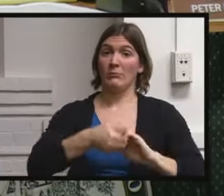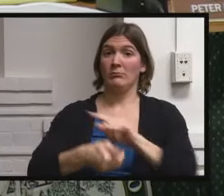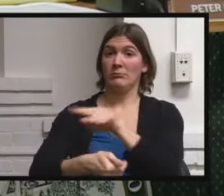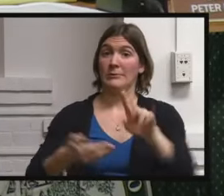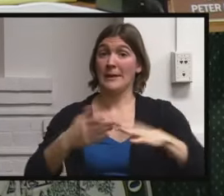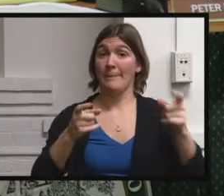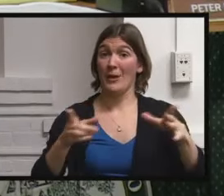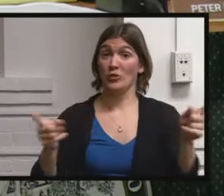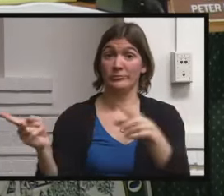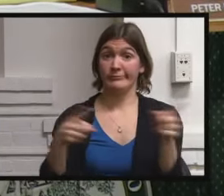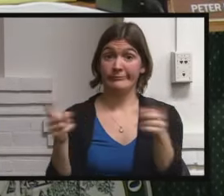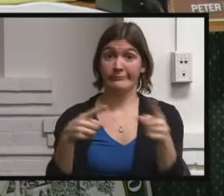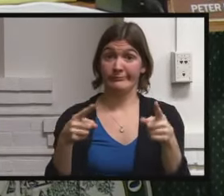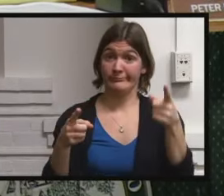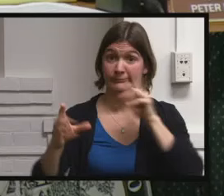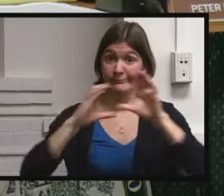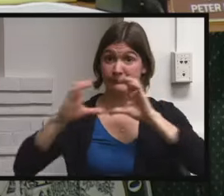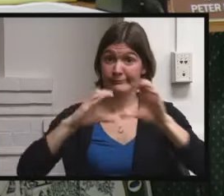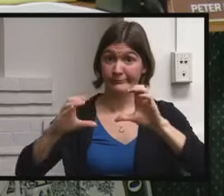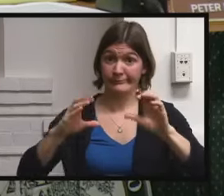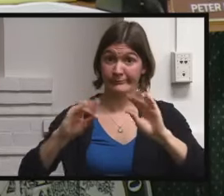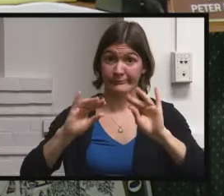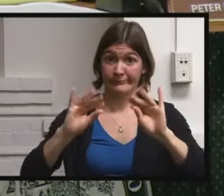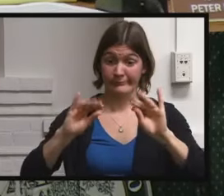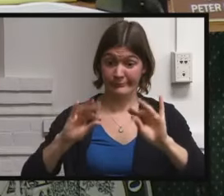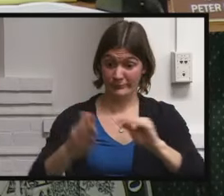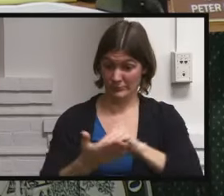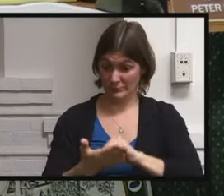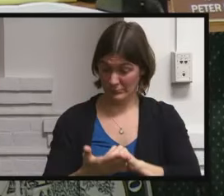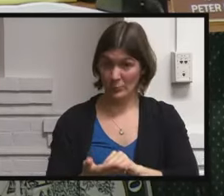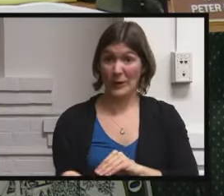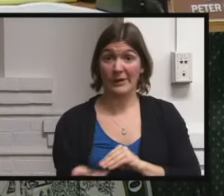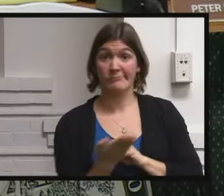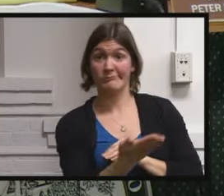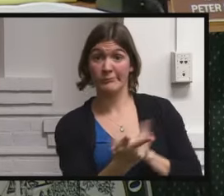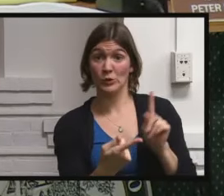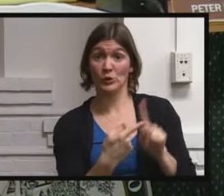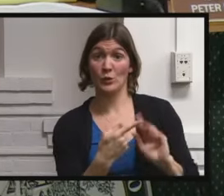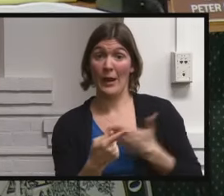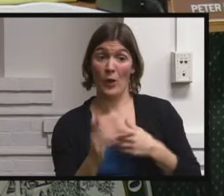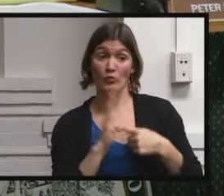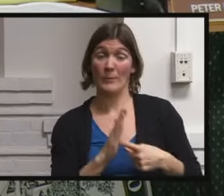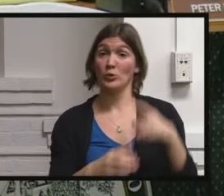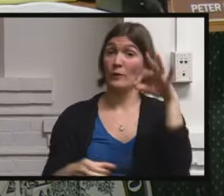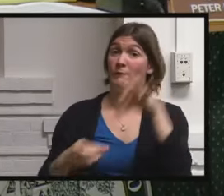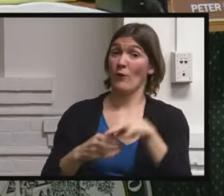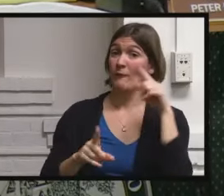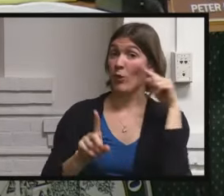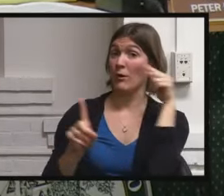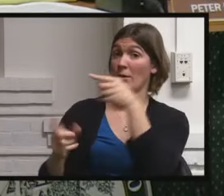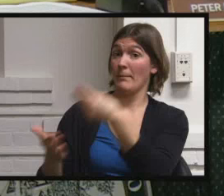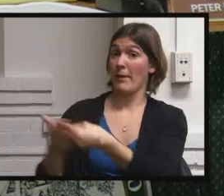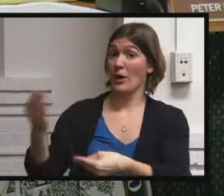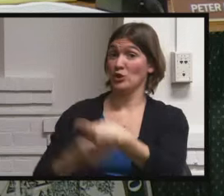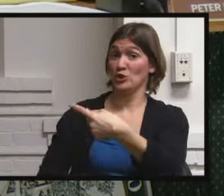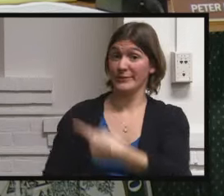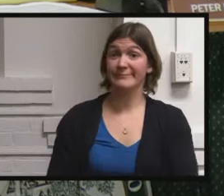manager so that we can give instructions to our representatives about how they should vote on the Wyndham Solid Waste